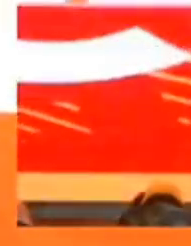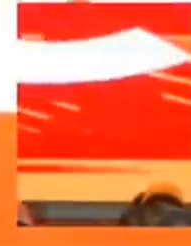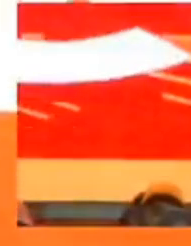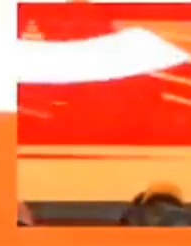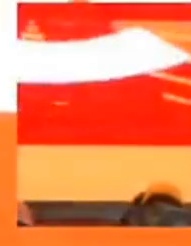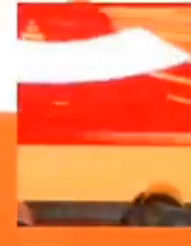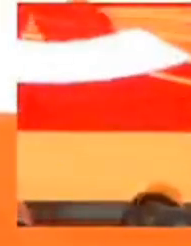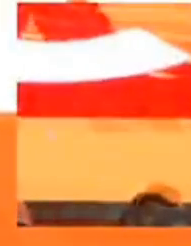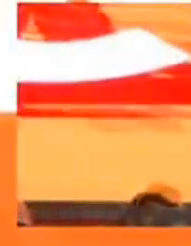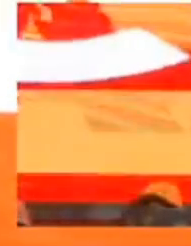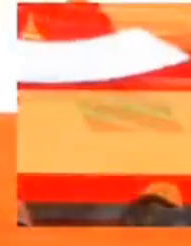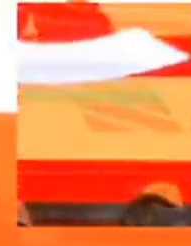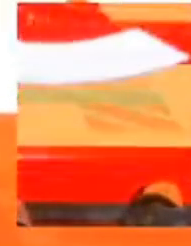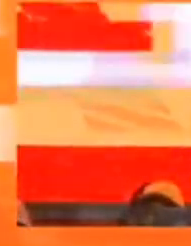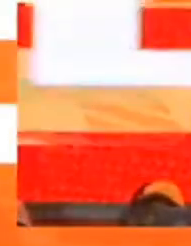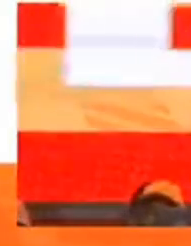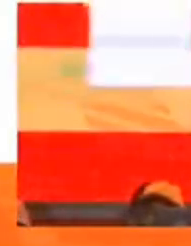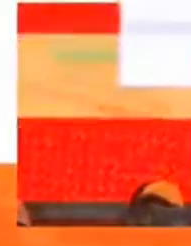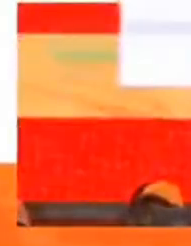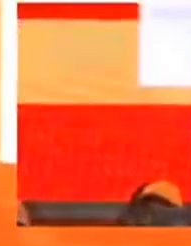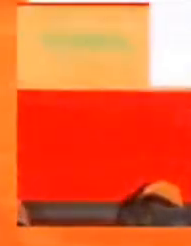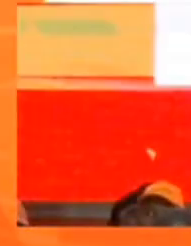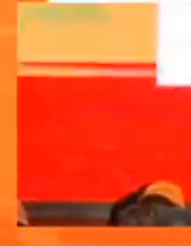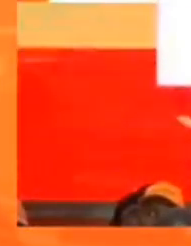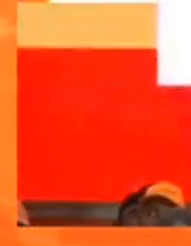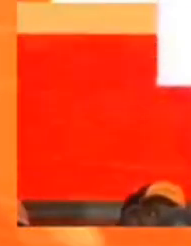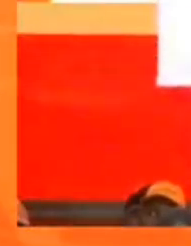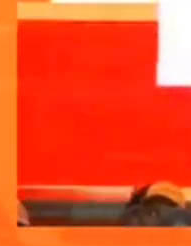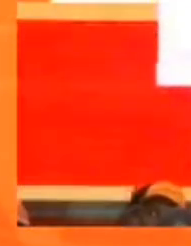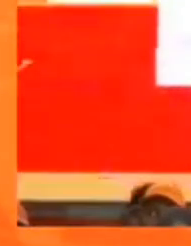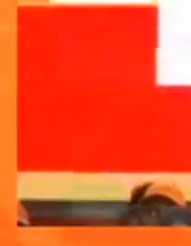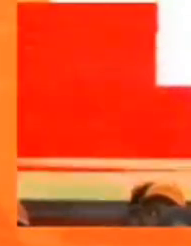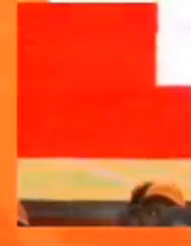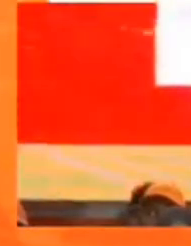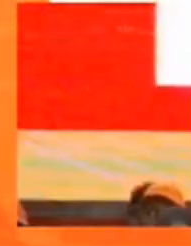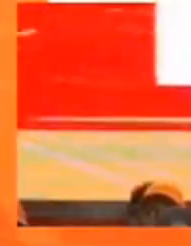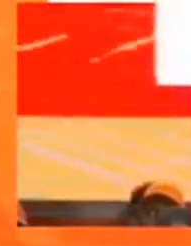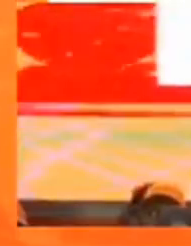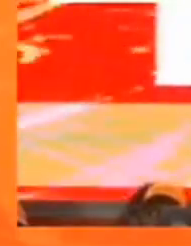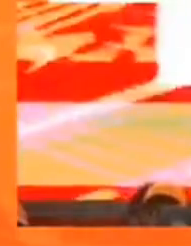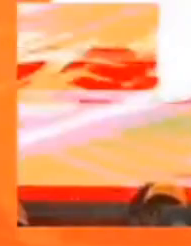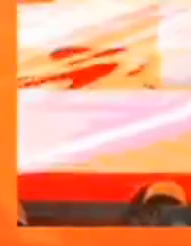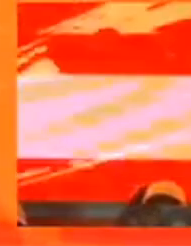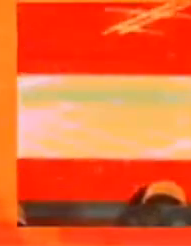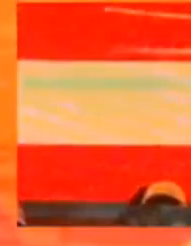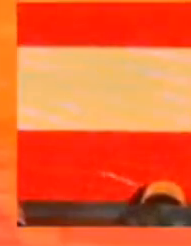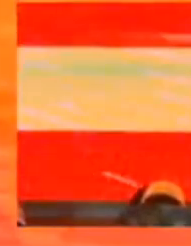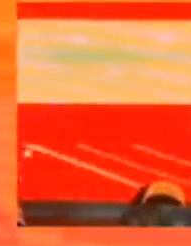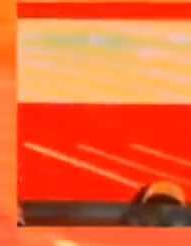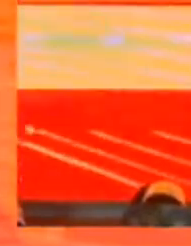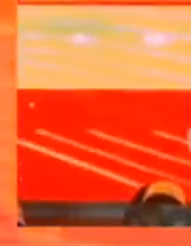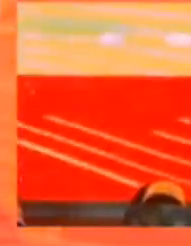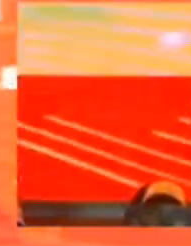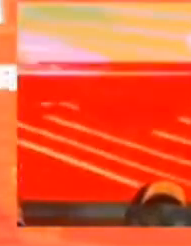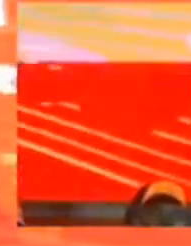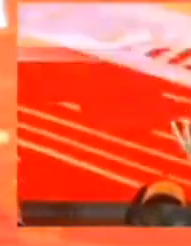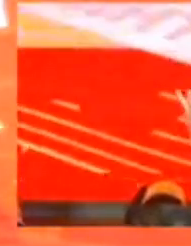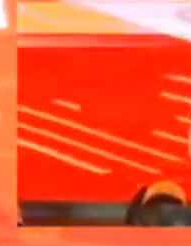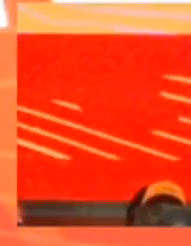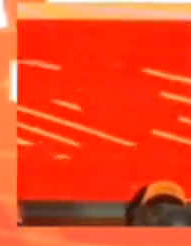is the problem. Up a banana ground is the problem. Some places in a Black River is